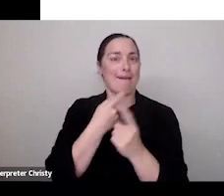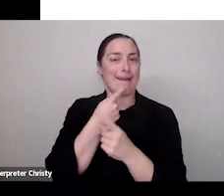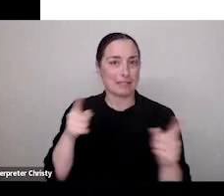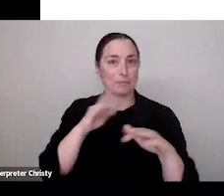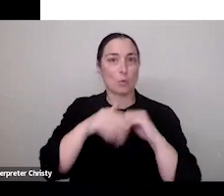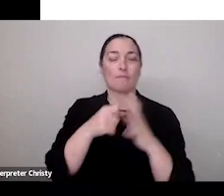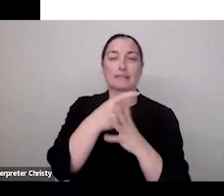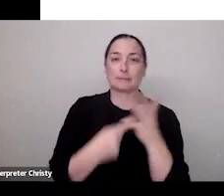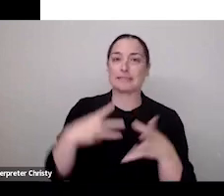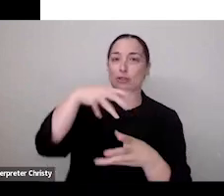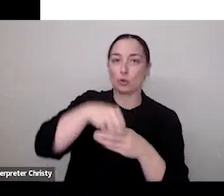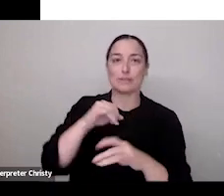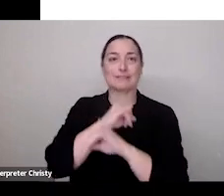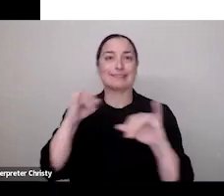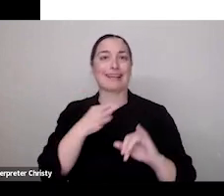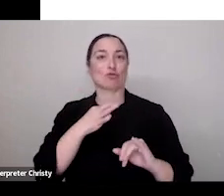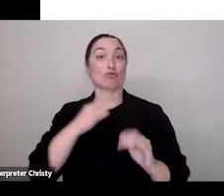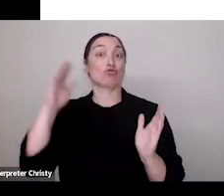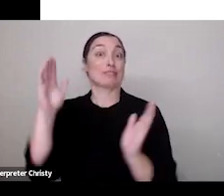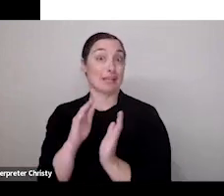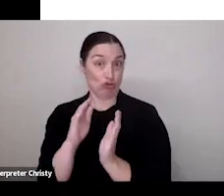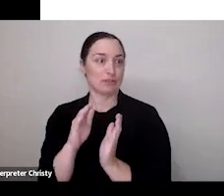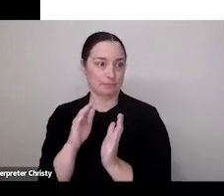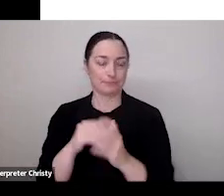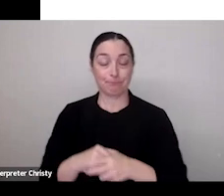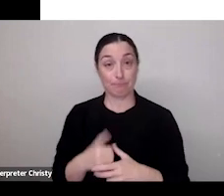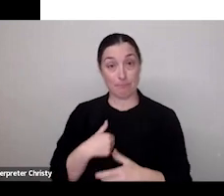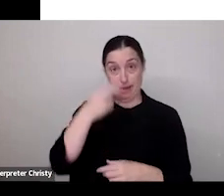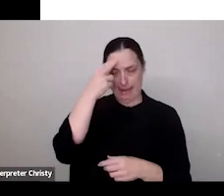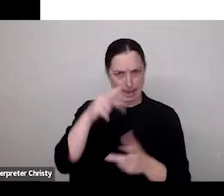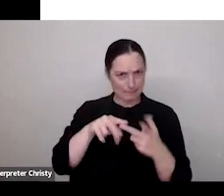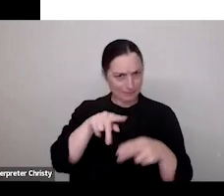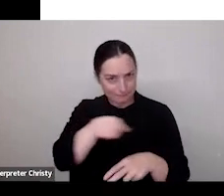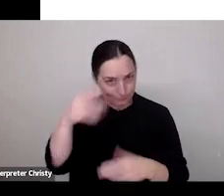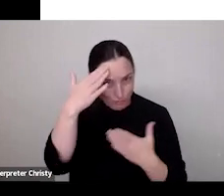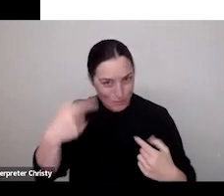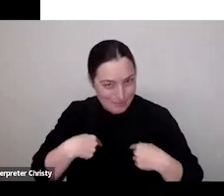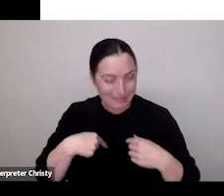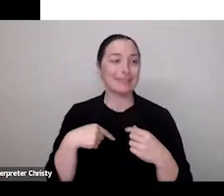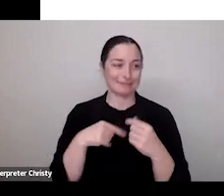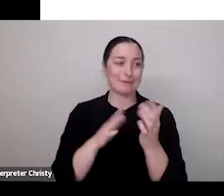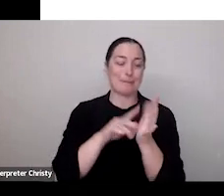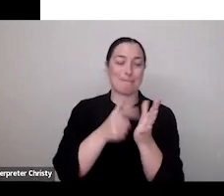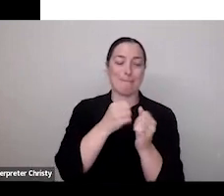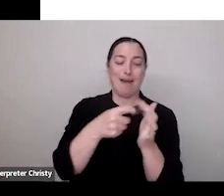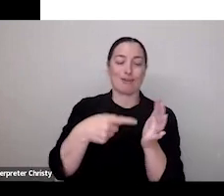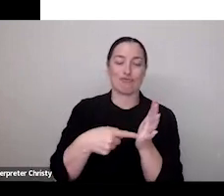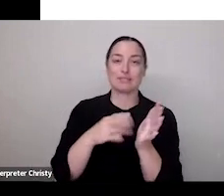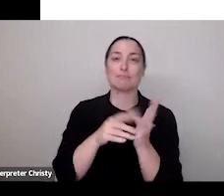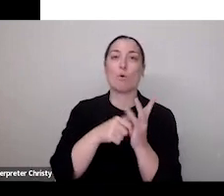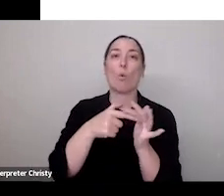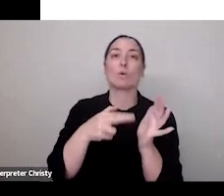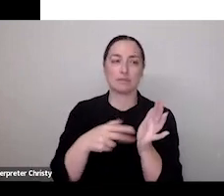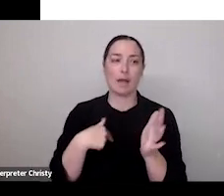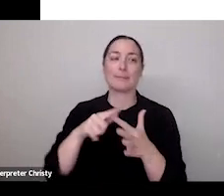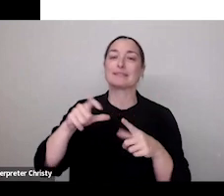disability inclusive disaster risk reduction. My name, for those of you who don't know me, is Margaret Morton. I'm the Executive